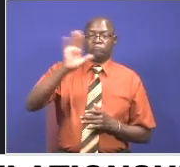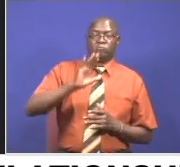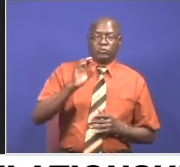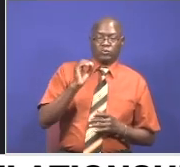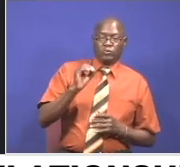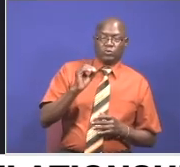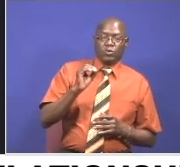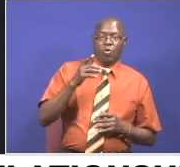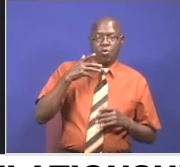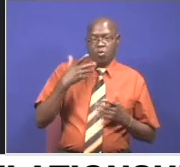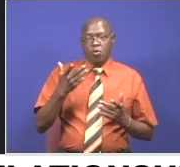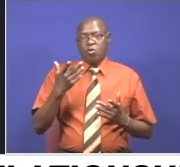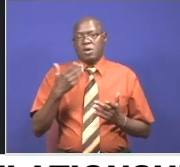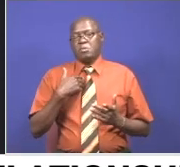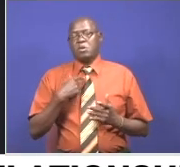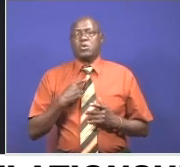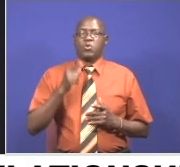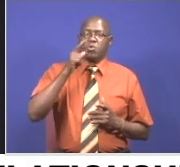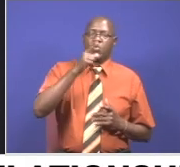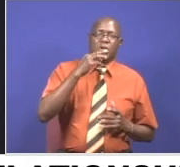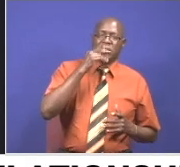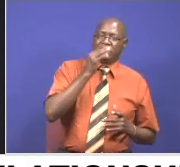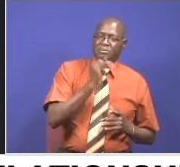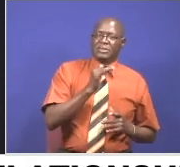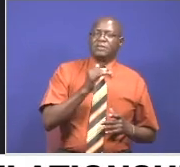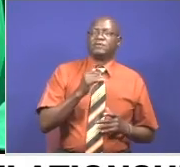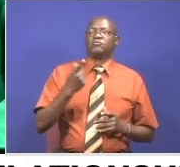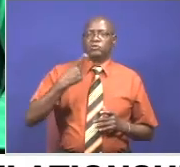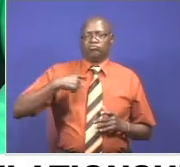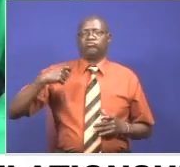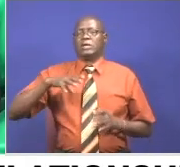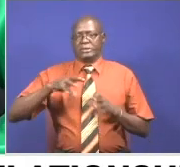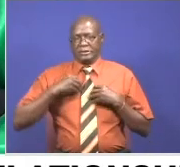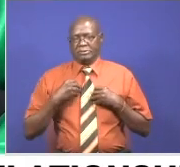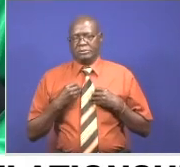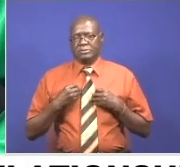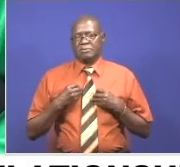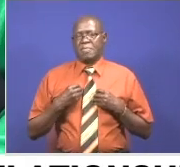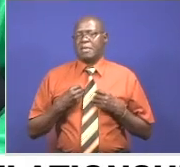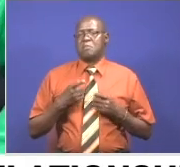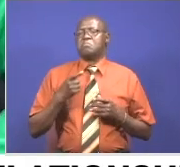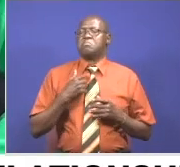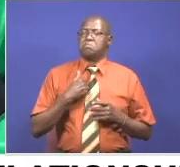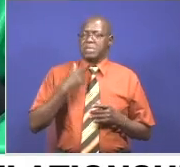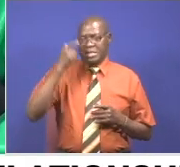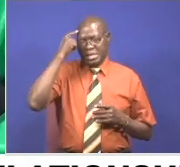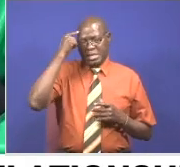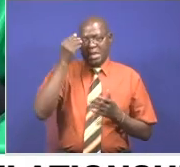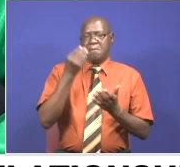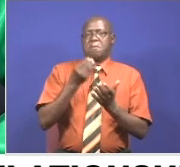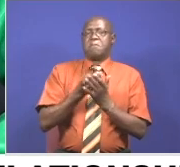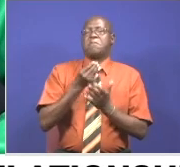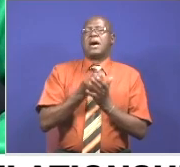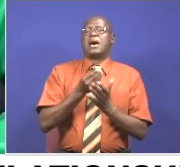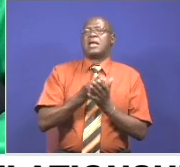me to such restaurants? What's your take? My take is that money should not be a factor in relationship.